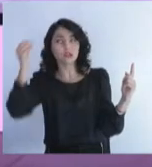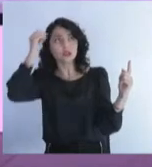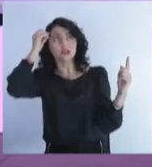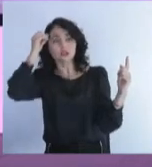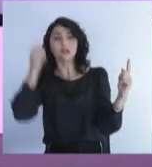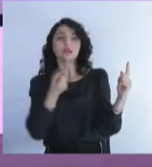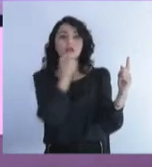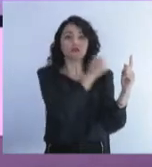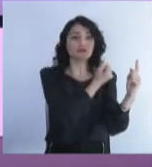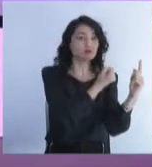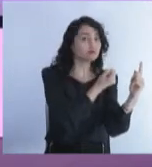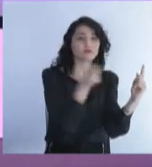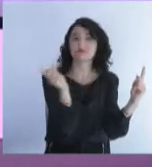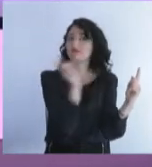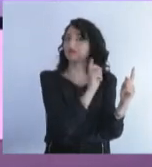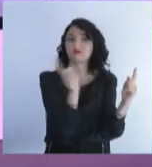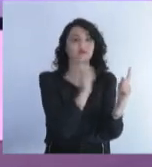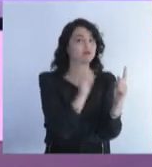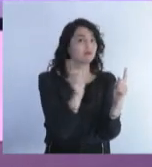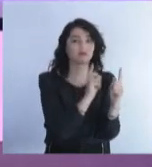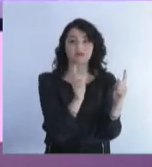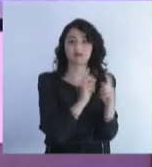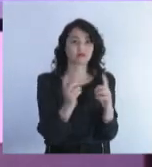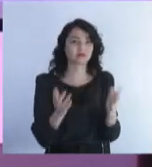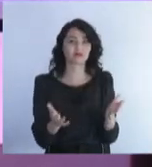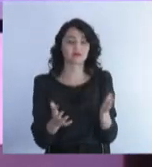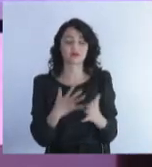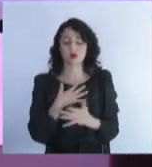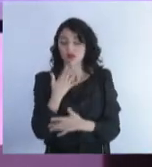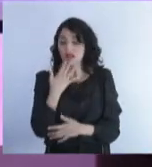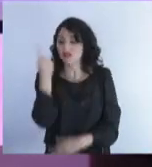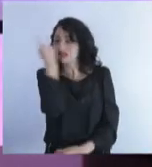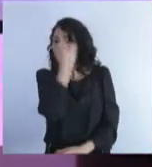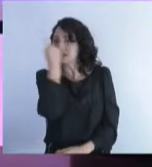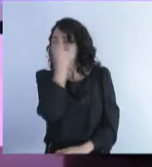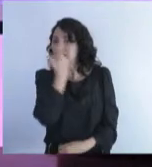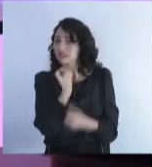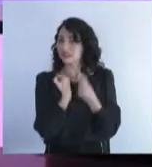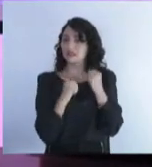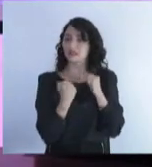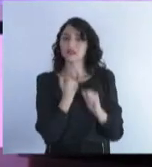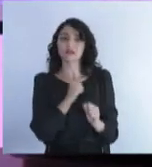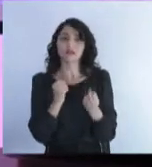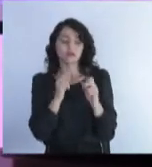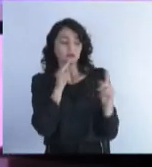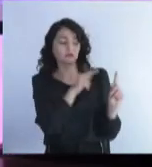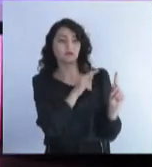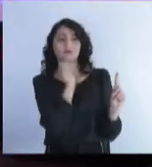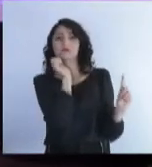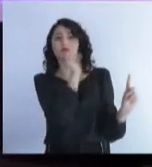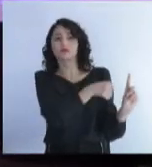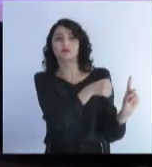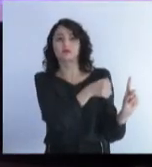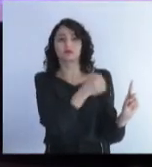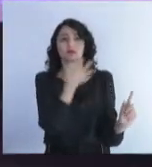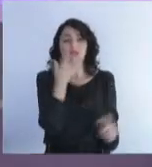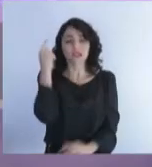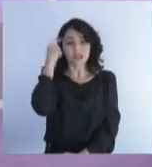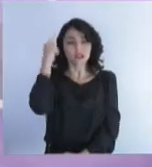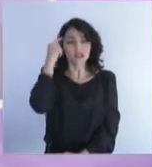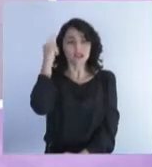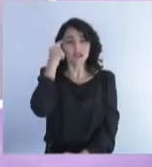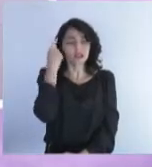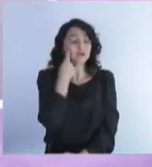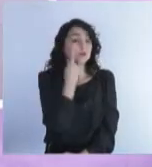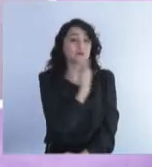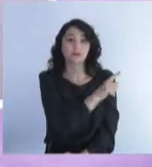was that they felt they're under time pressure. If you're time pressure, no way you're going to notice that other person. And